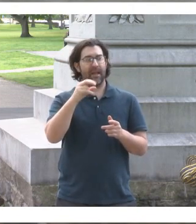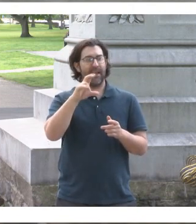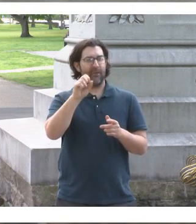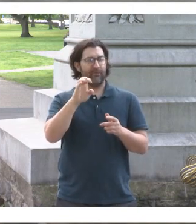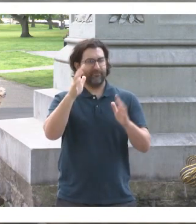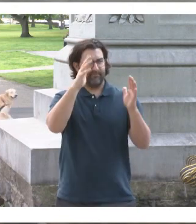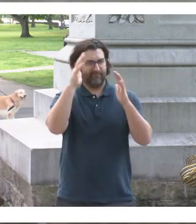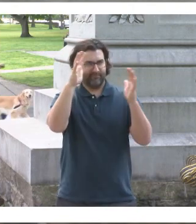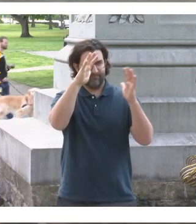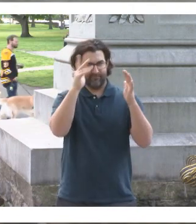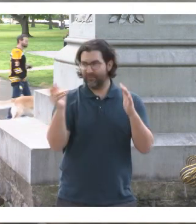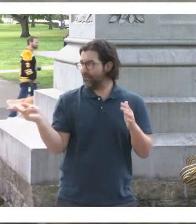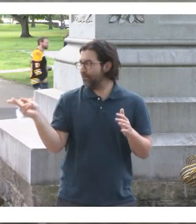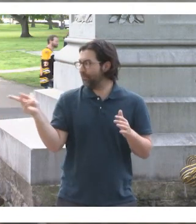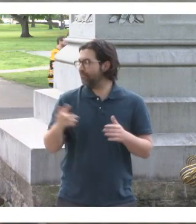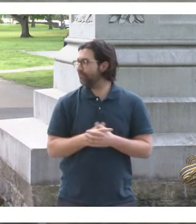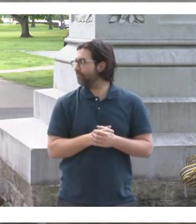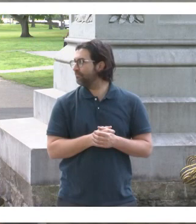well.